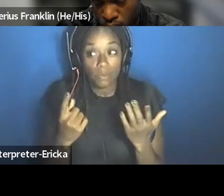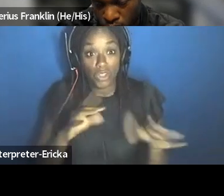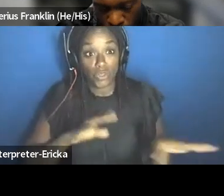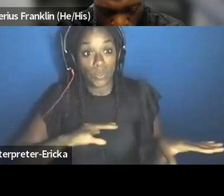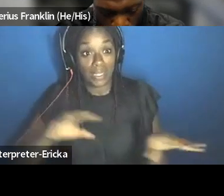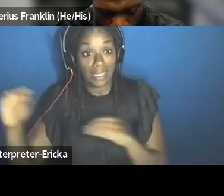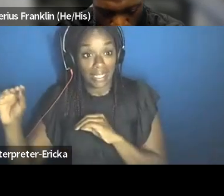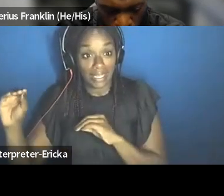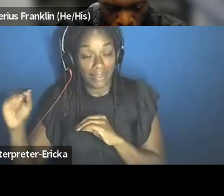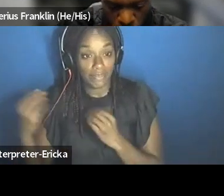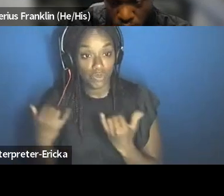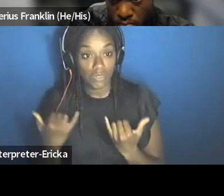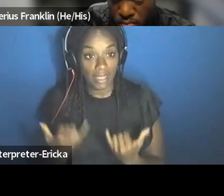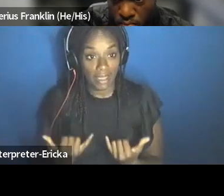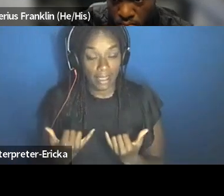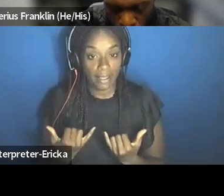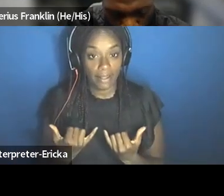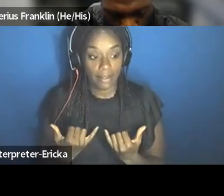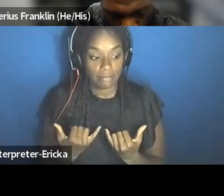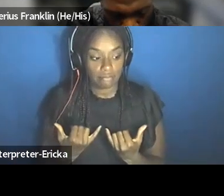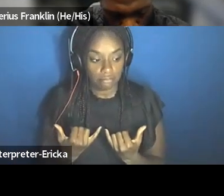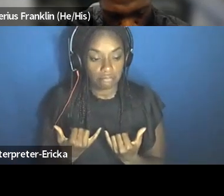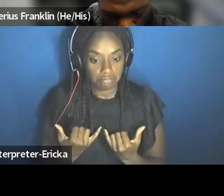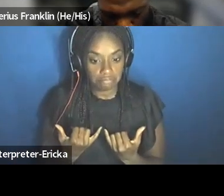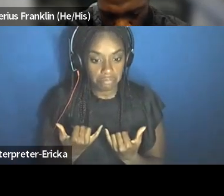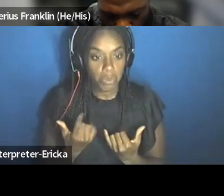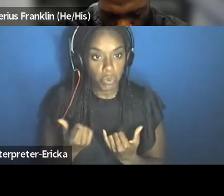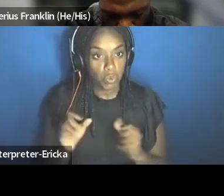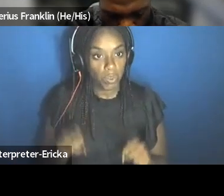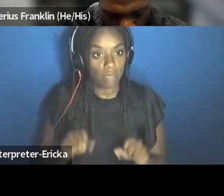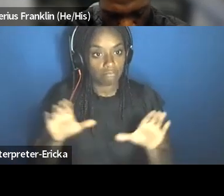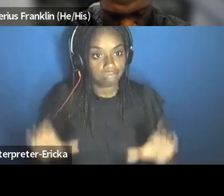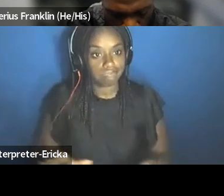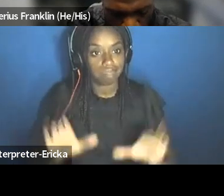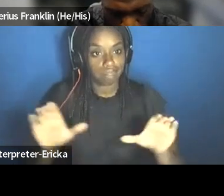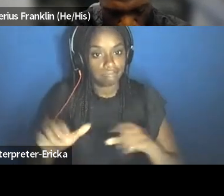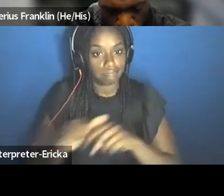today, that you can put that into practice in yourself.